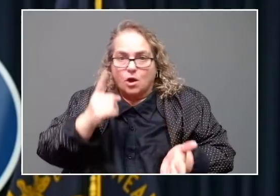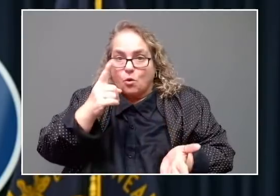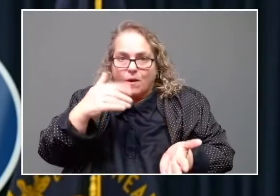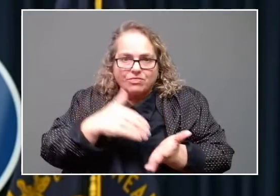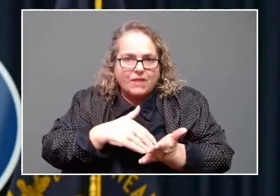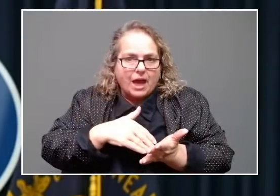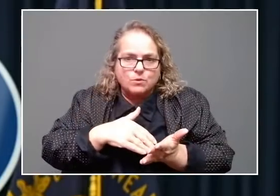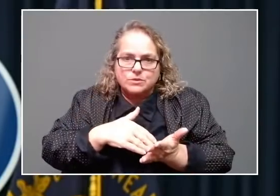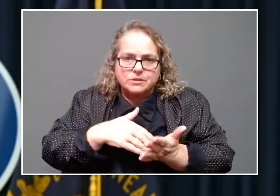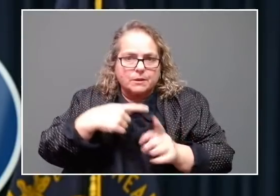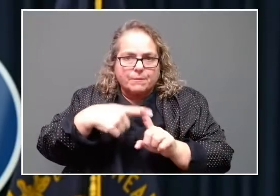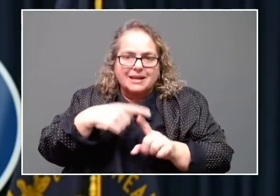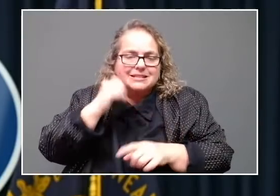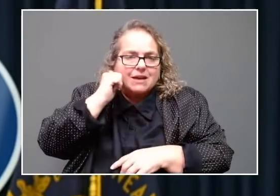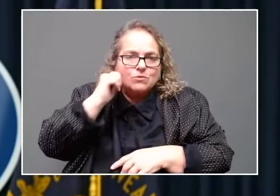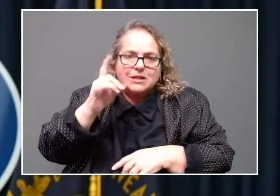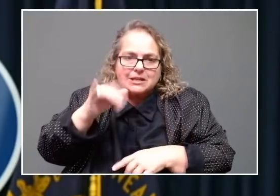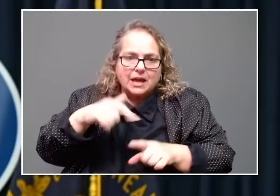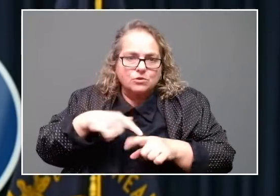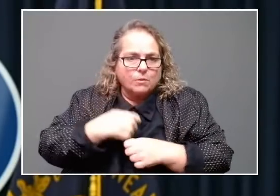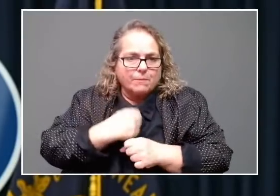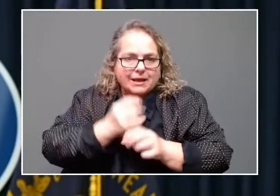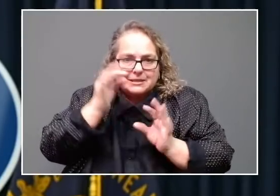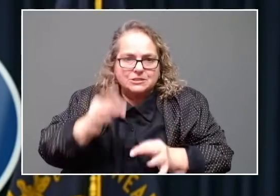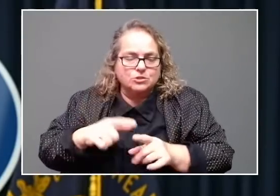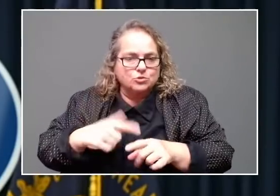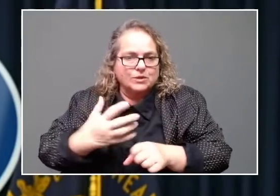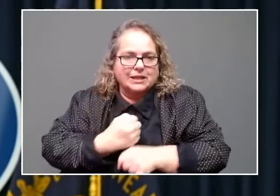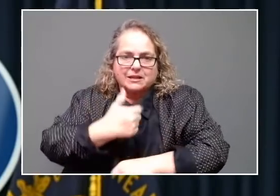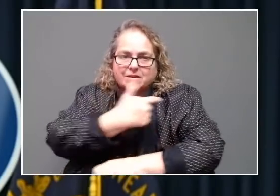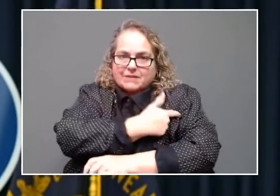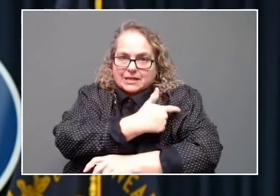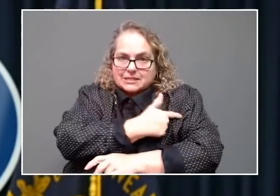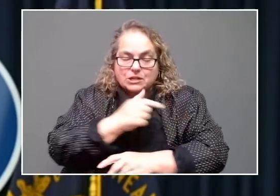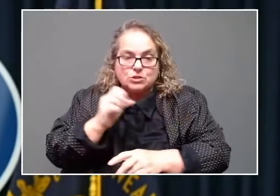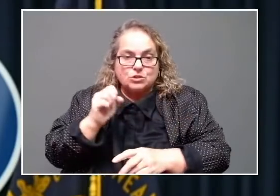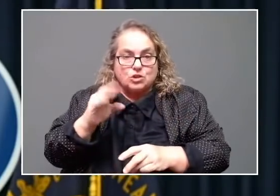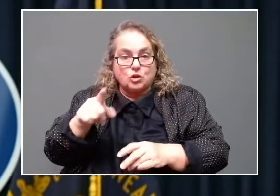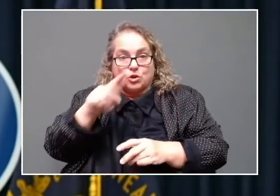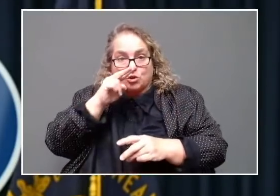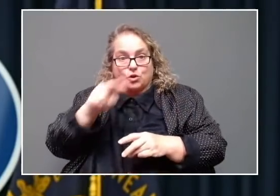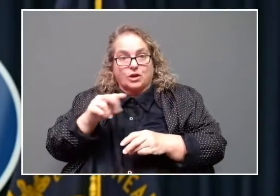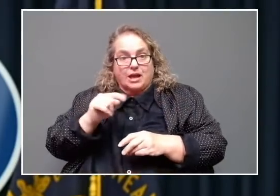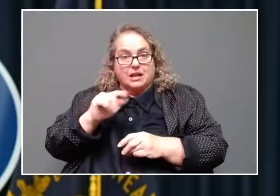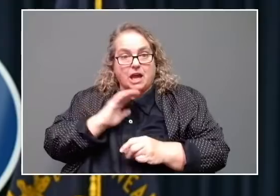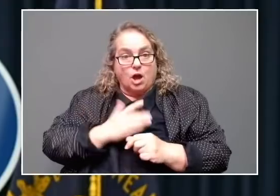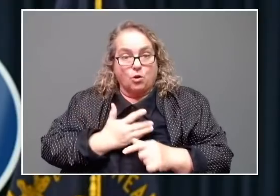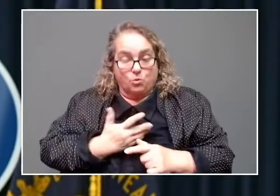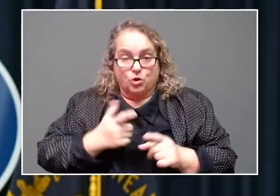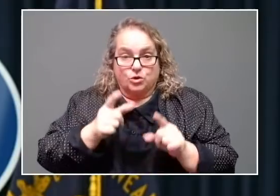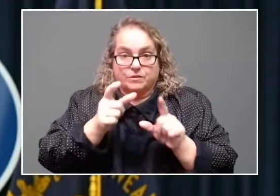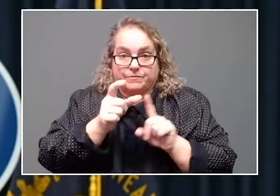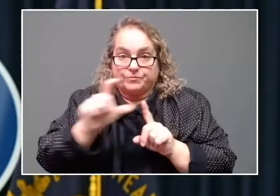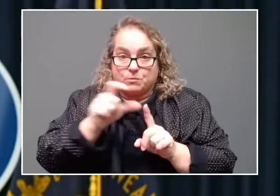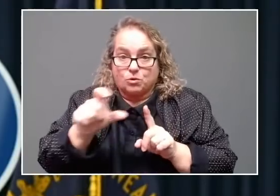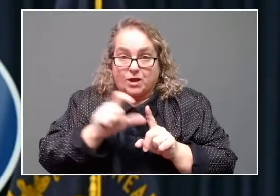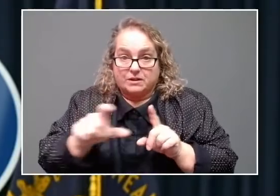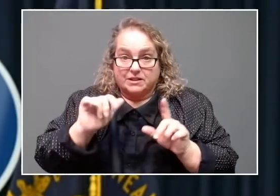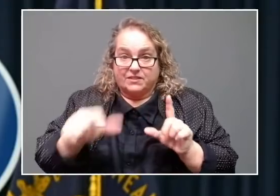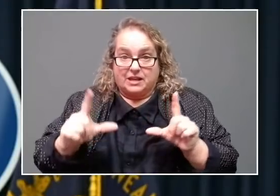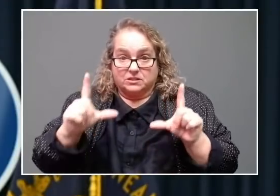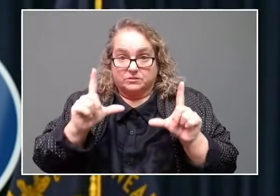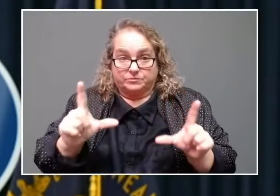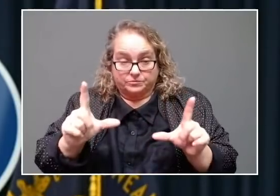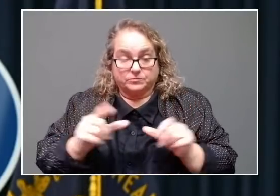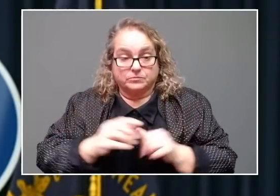making the decision to get vaccinated. So as we look at our demographic breakdown, we, again,